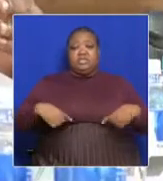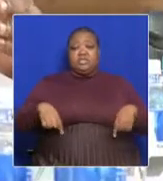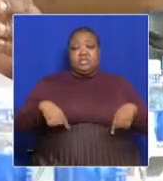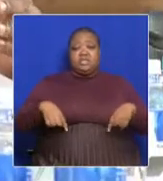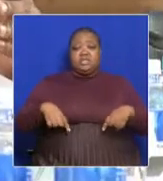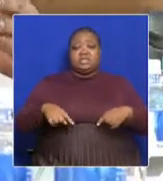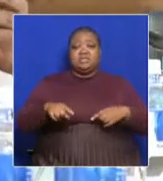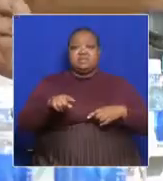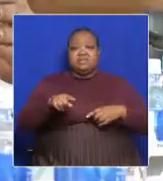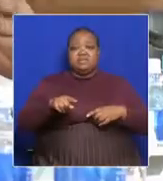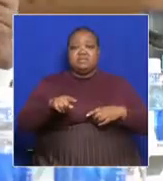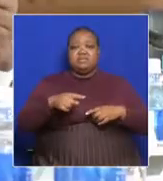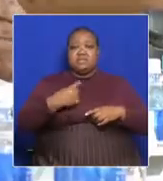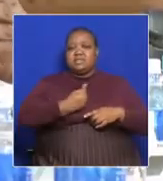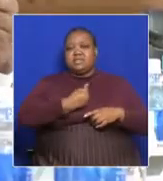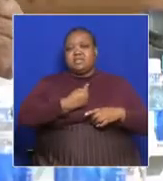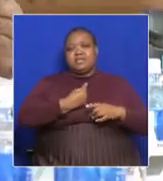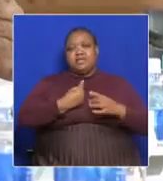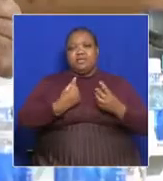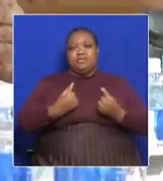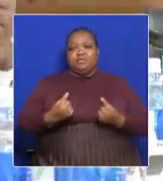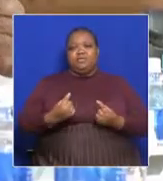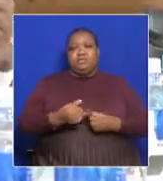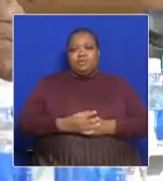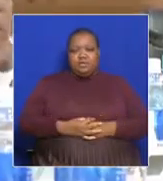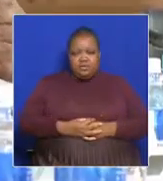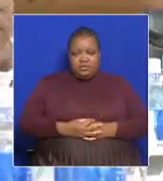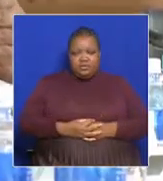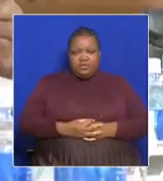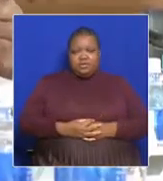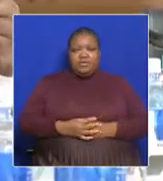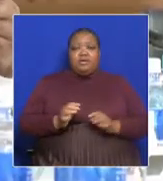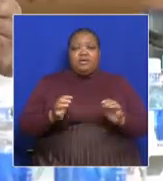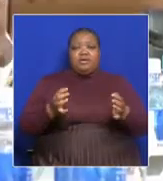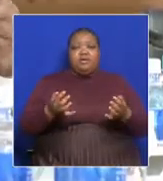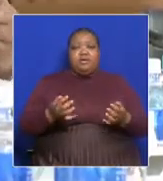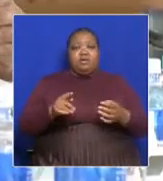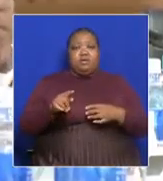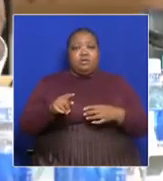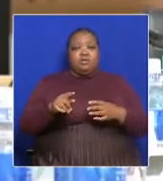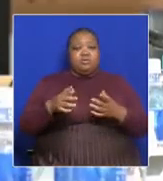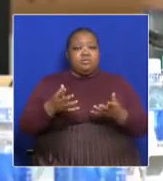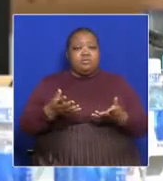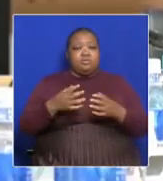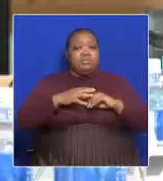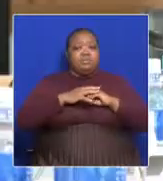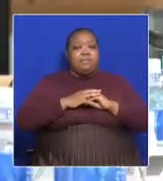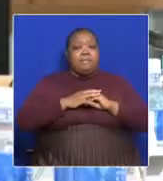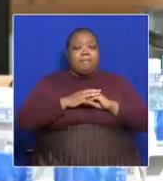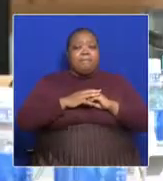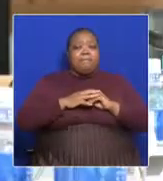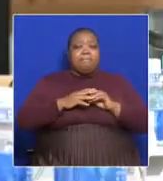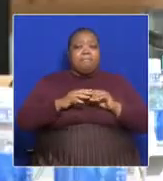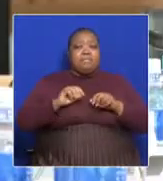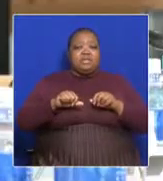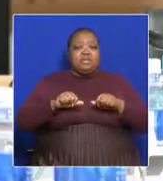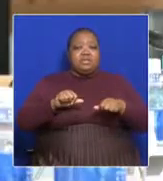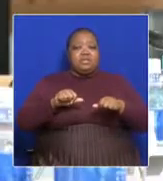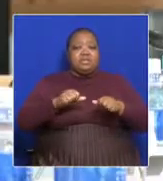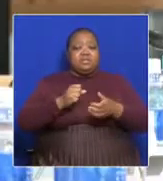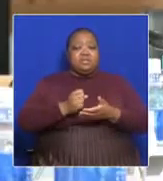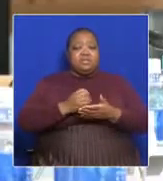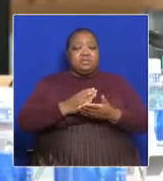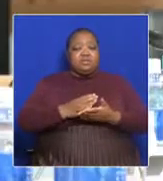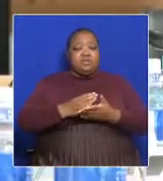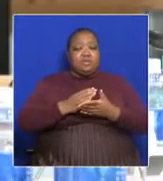self-created. Self-created in the sense that you have not taken necessary steps to ensure that you have